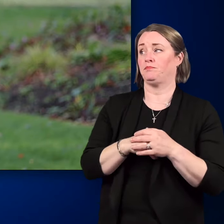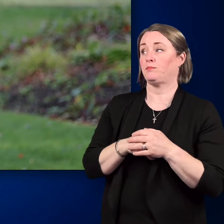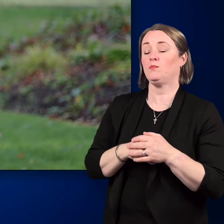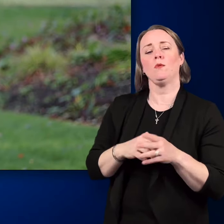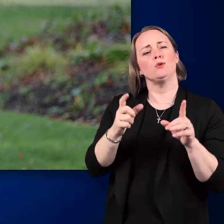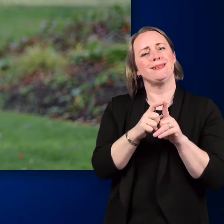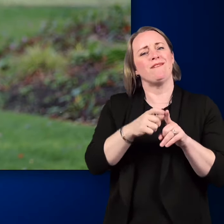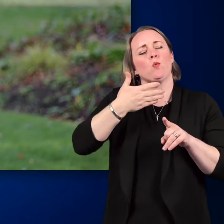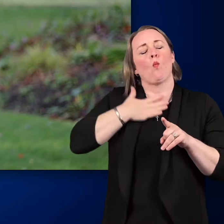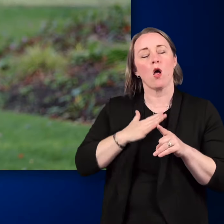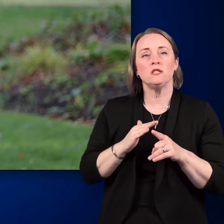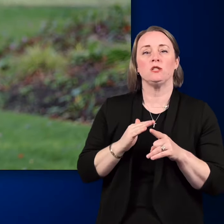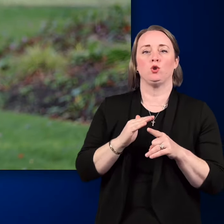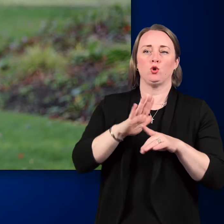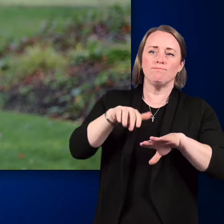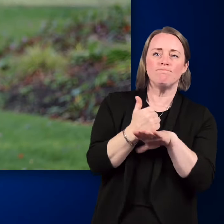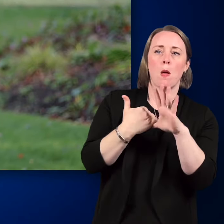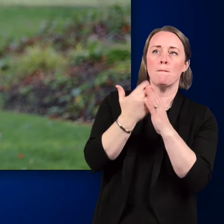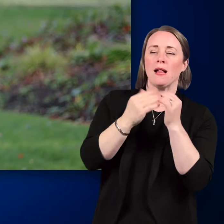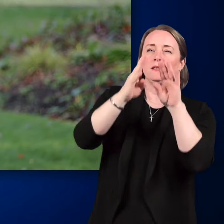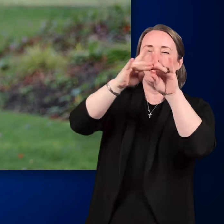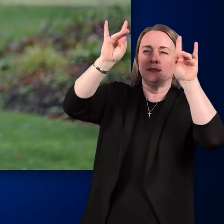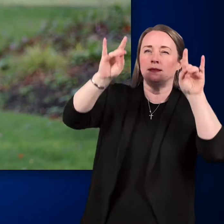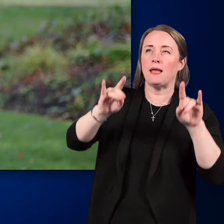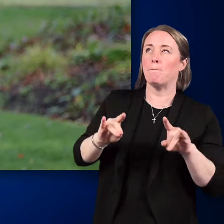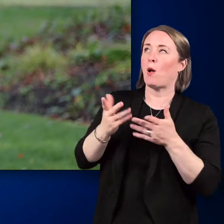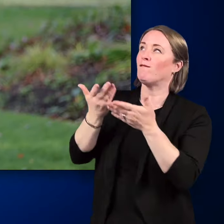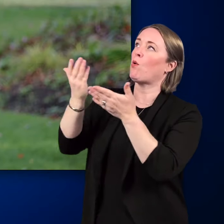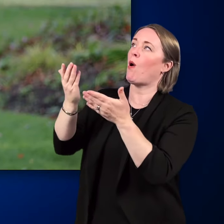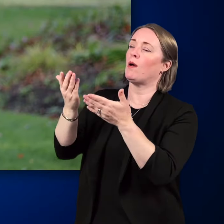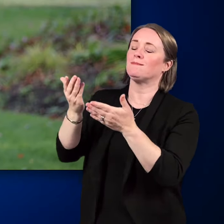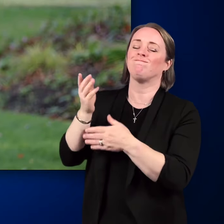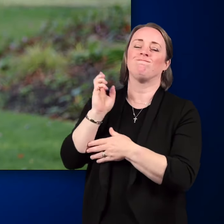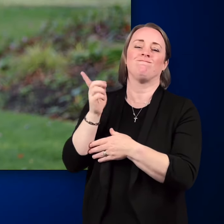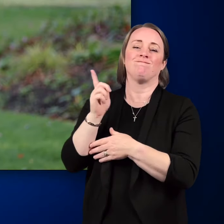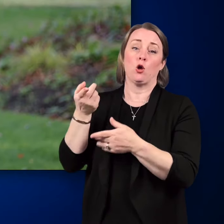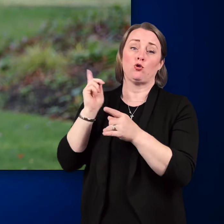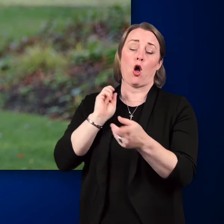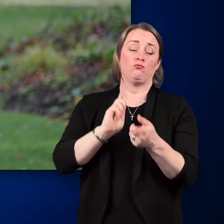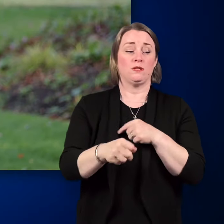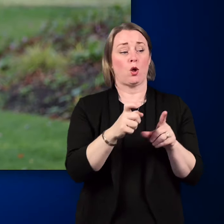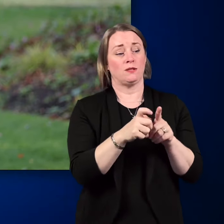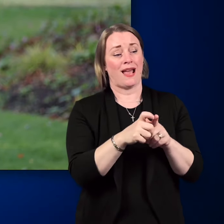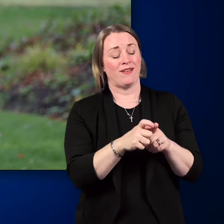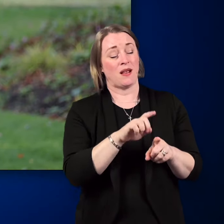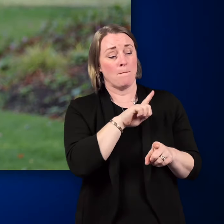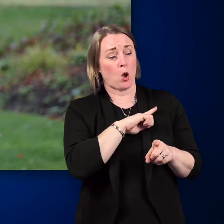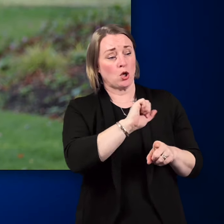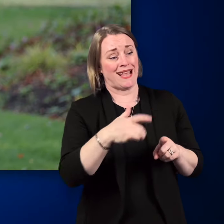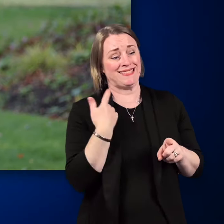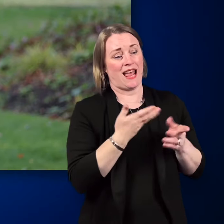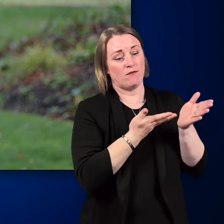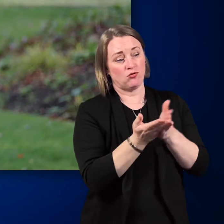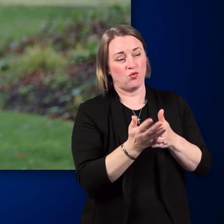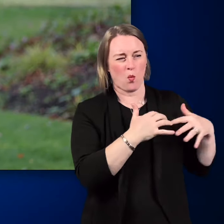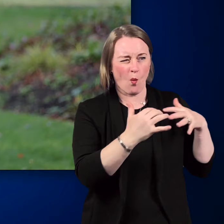build a temple for God. But God tells him that David's own hands, because of the warfare he's enacted, he has